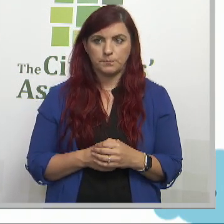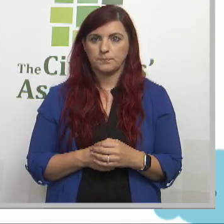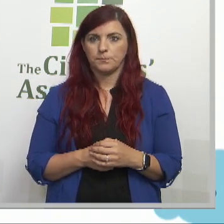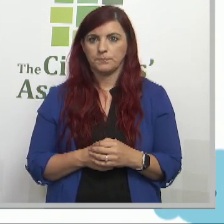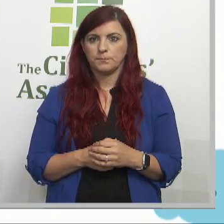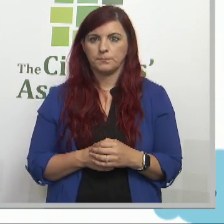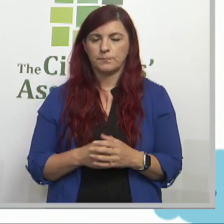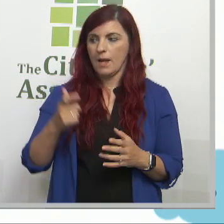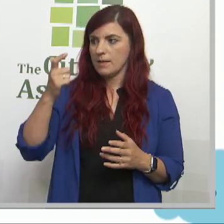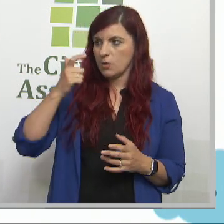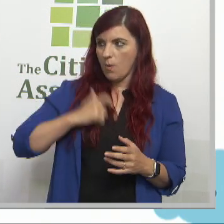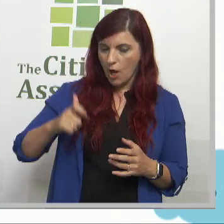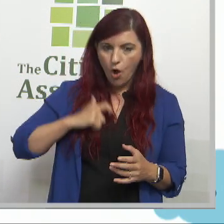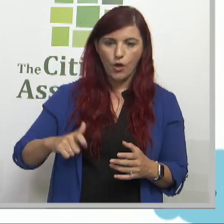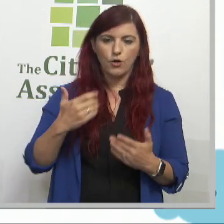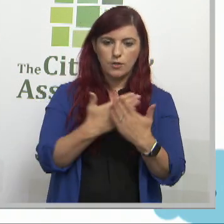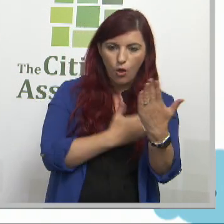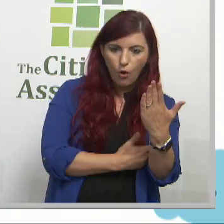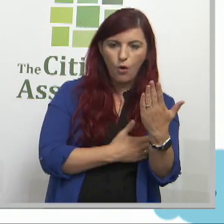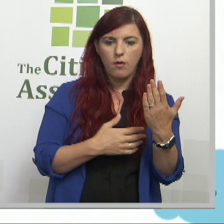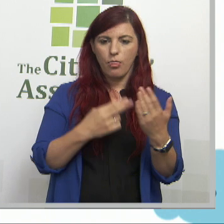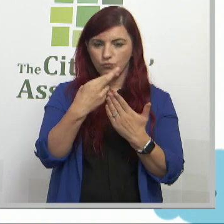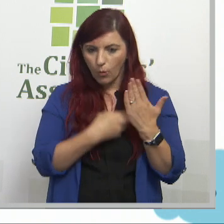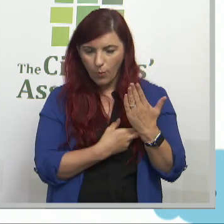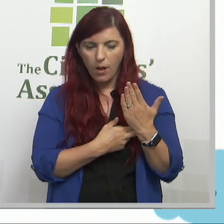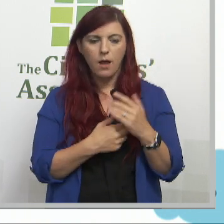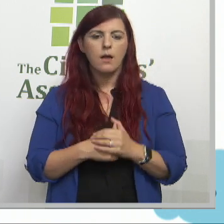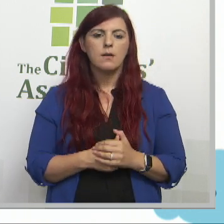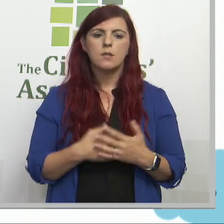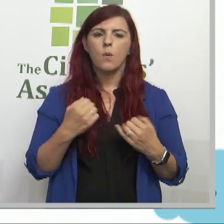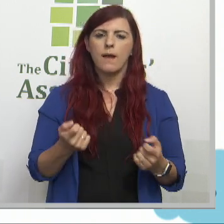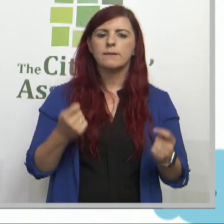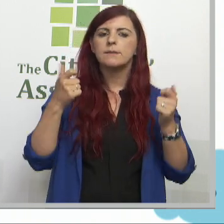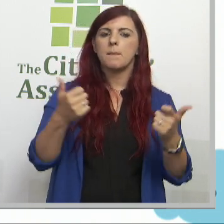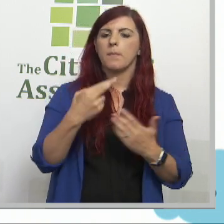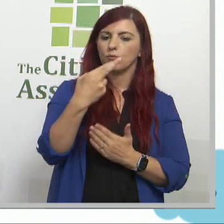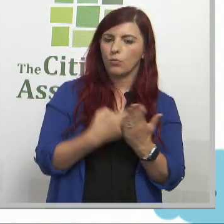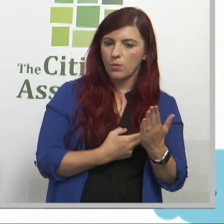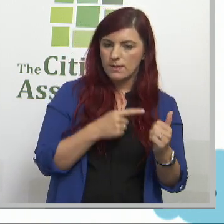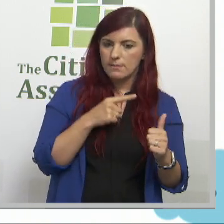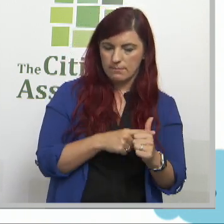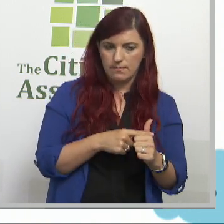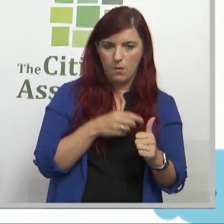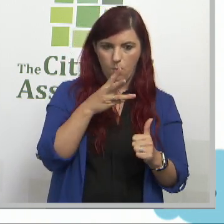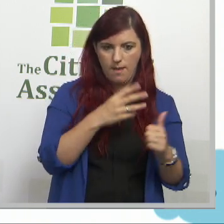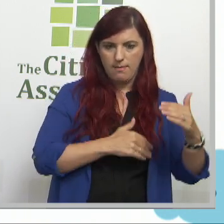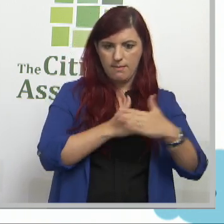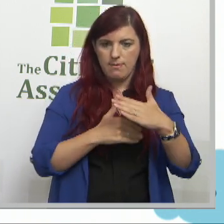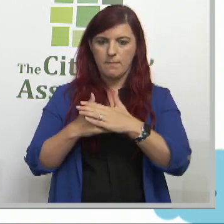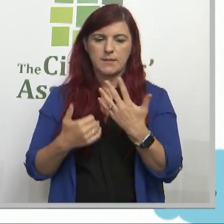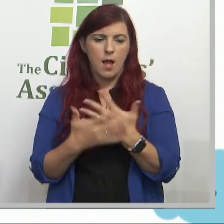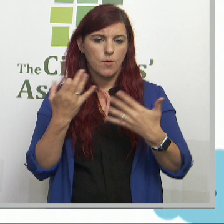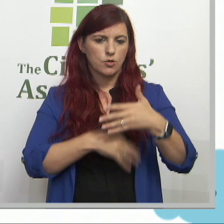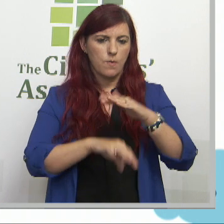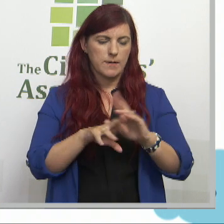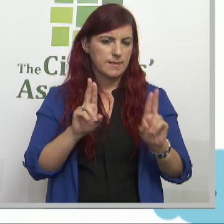should say the lawyers and judges as well. And what we have is a set of fiscal rules that try to constrain how much governments do this.